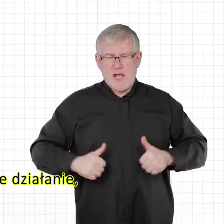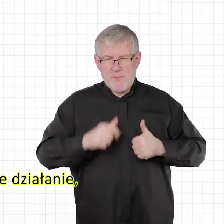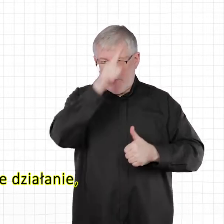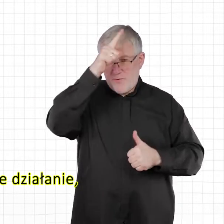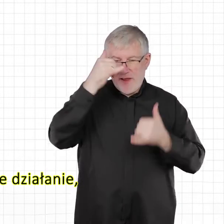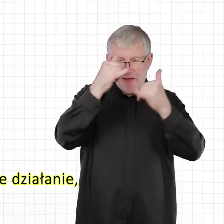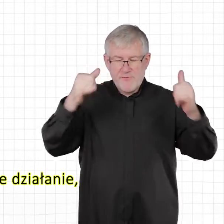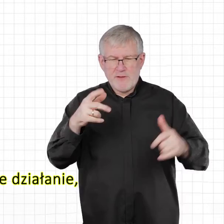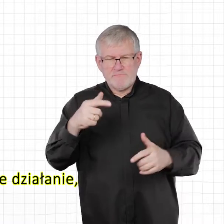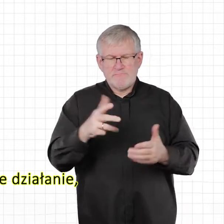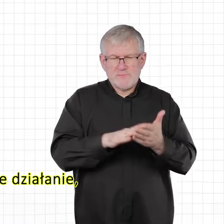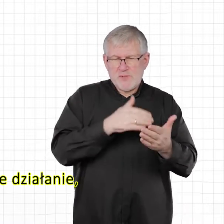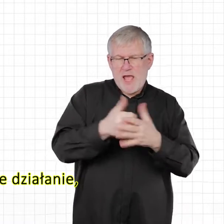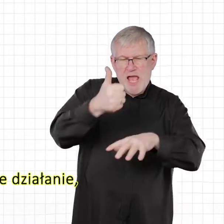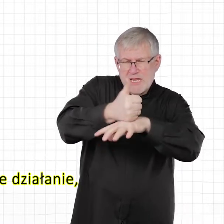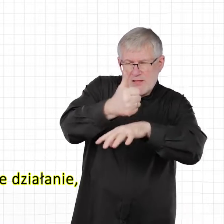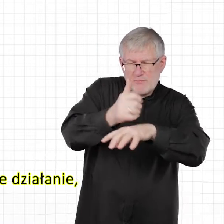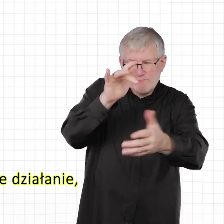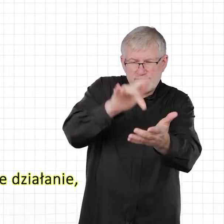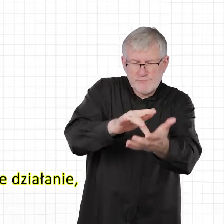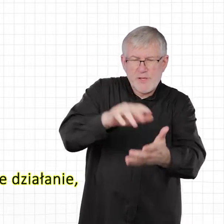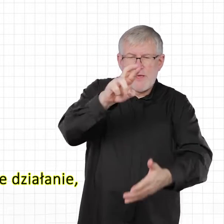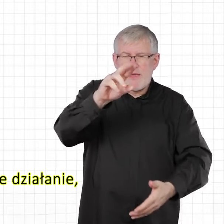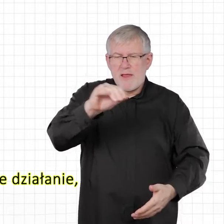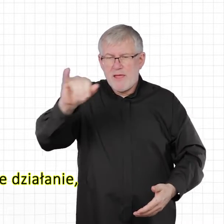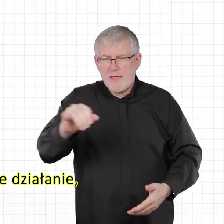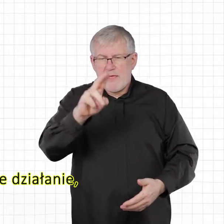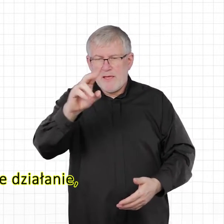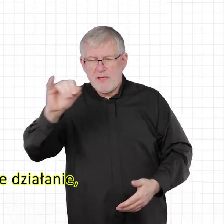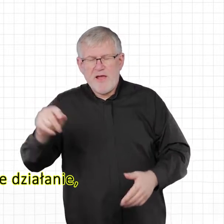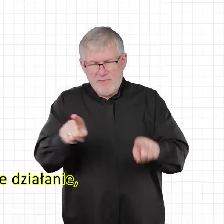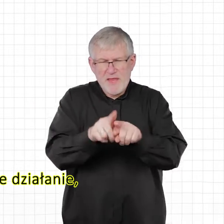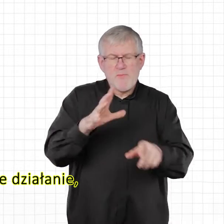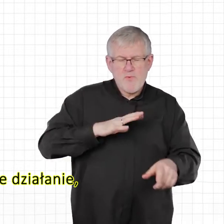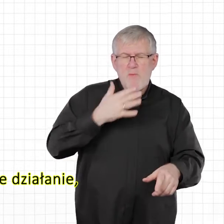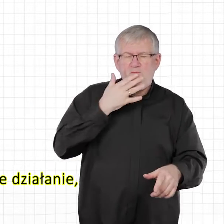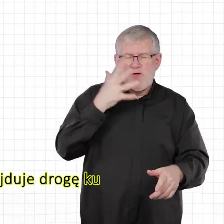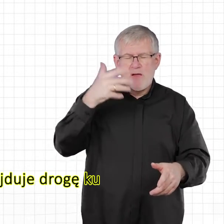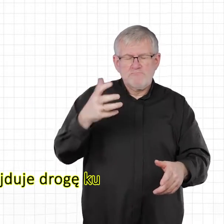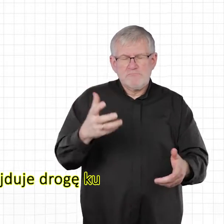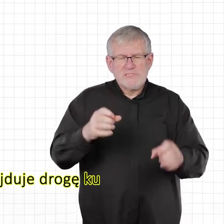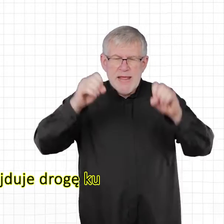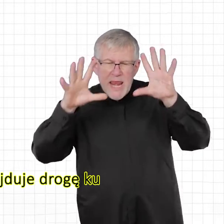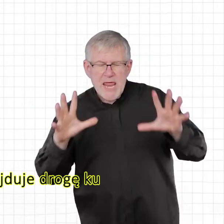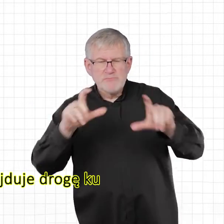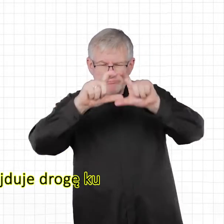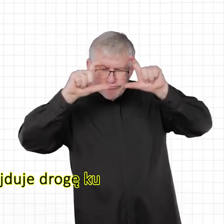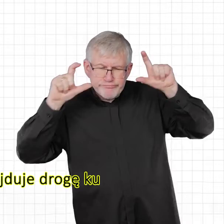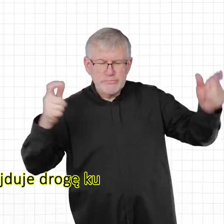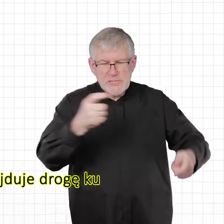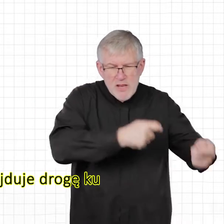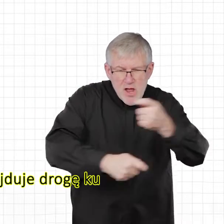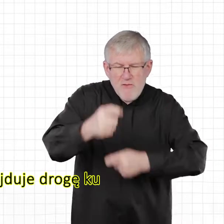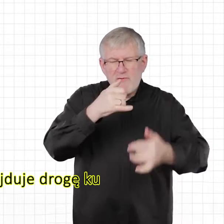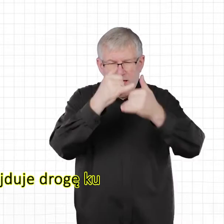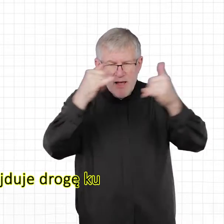even find their own projects, like she's describing now. They decide what's important for them, and they try to find a way